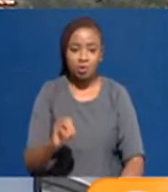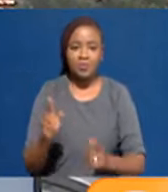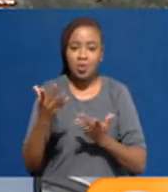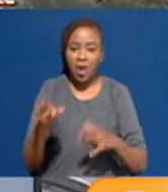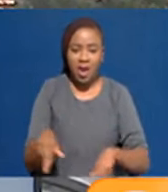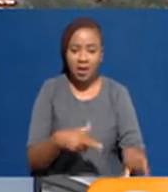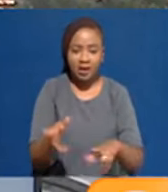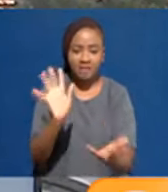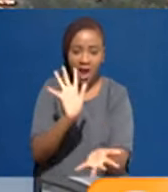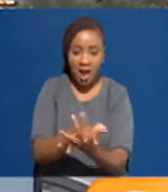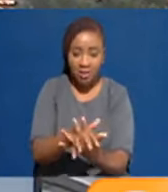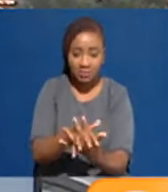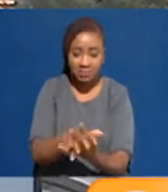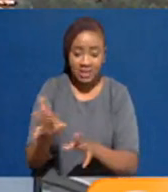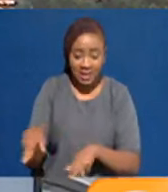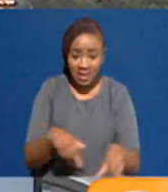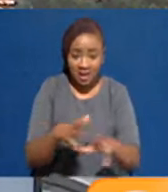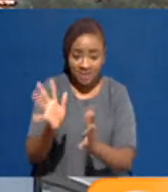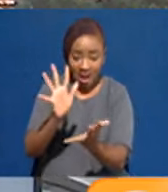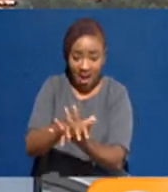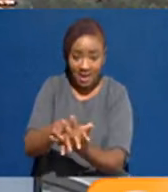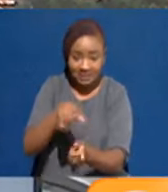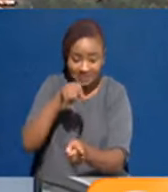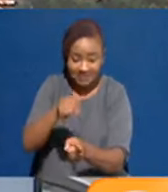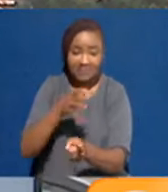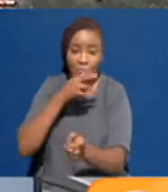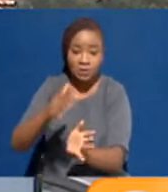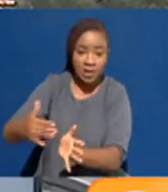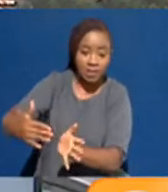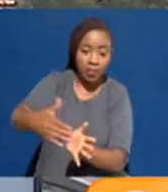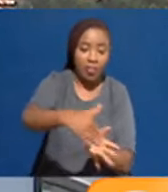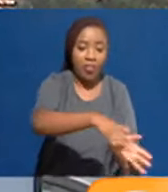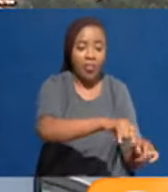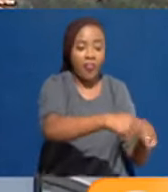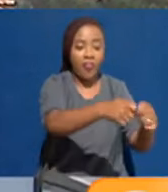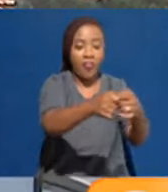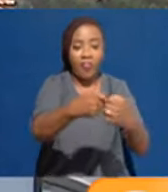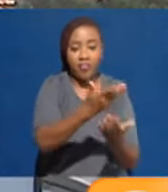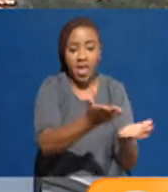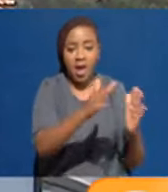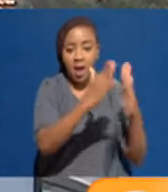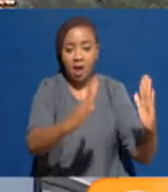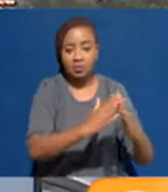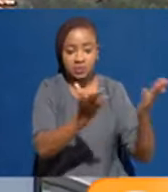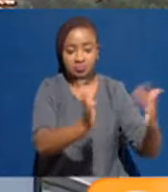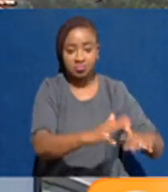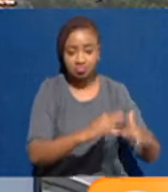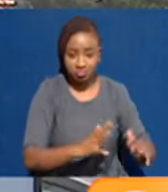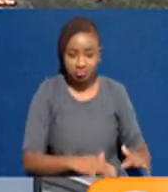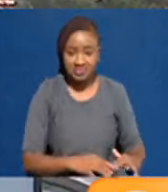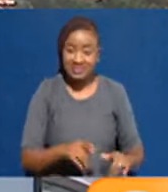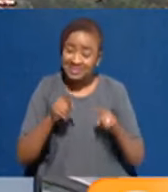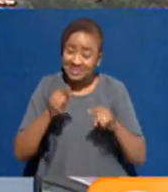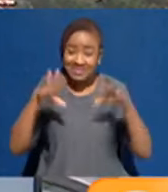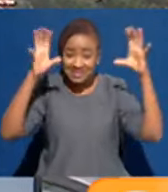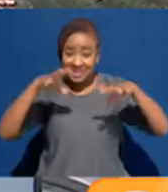County after River Tana burst its banks following the heavy downpour in the area. The heavy rains continue to cause destruction as